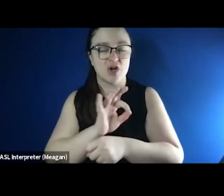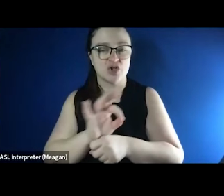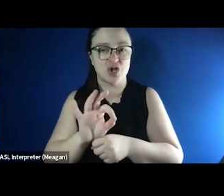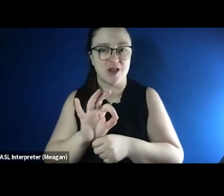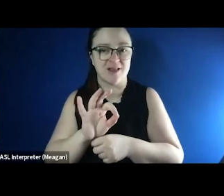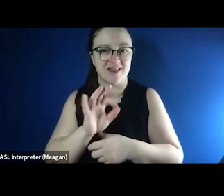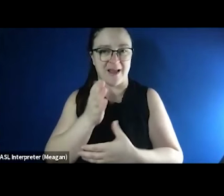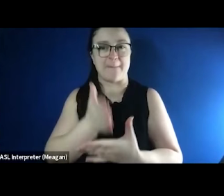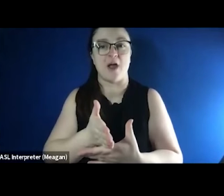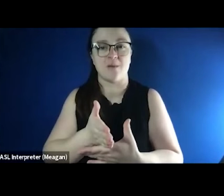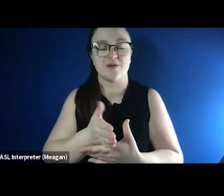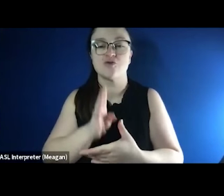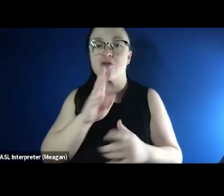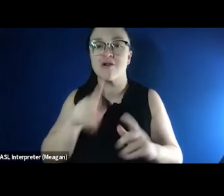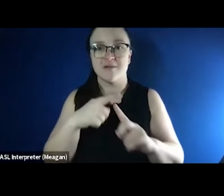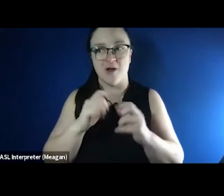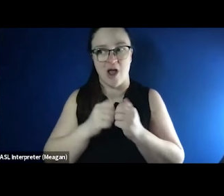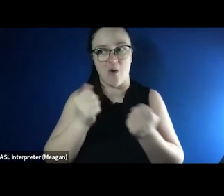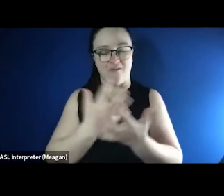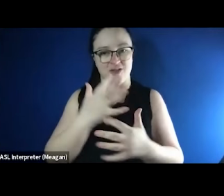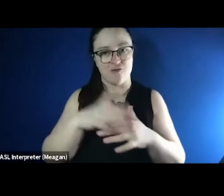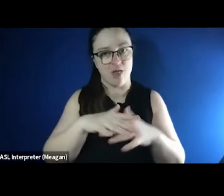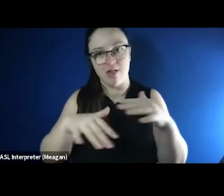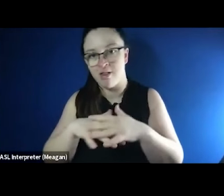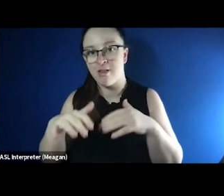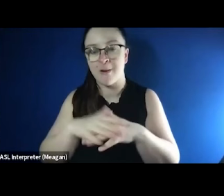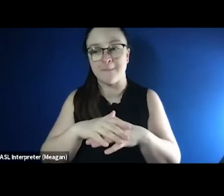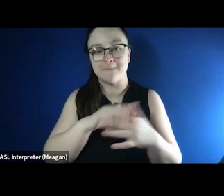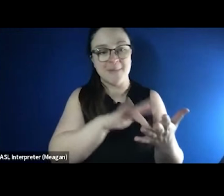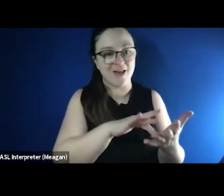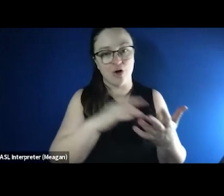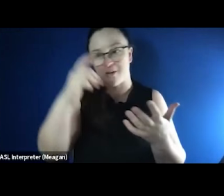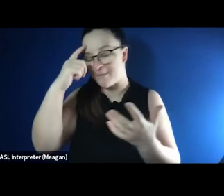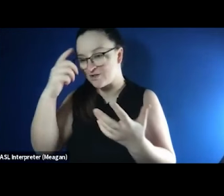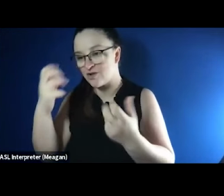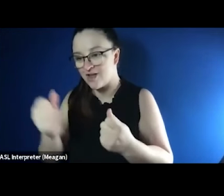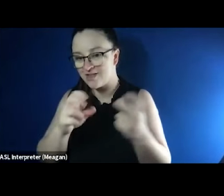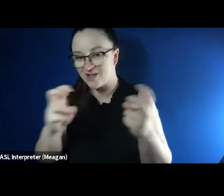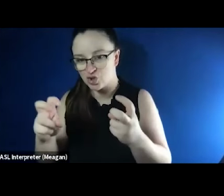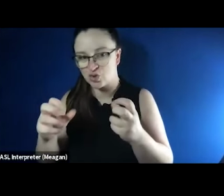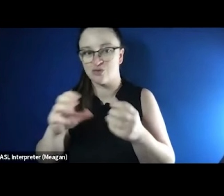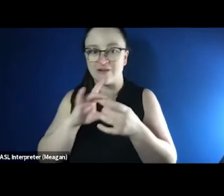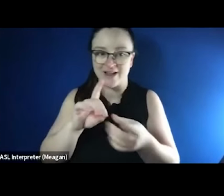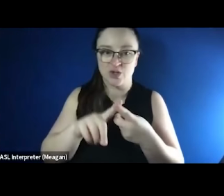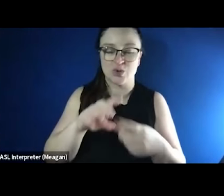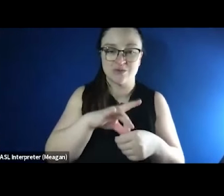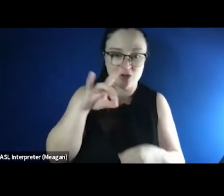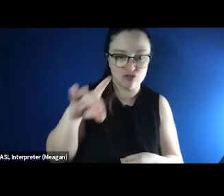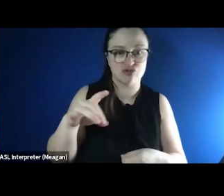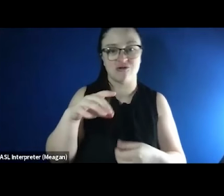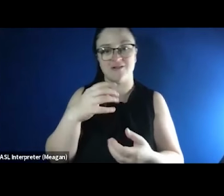again, talking about the interrelatedness of one's medical and mental issues alongside social, legal, and spiritual issues as